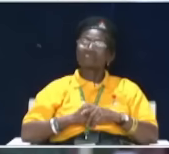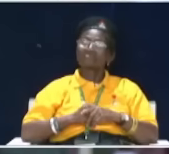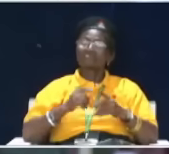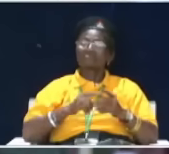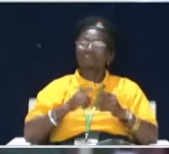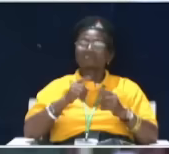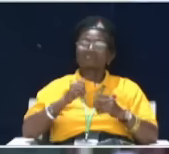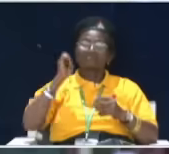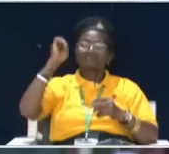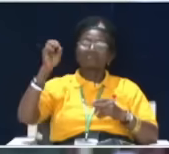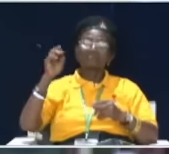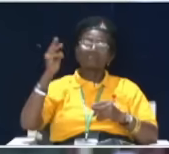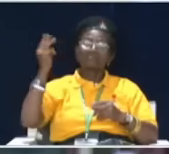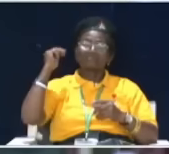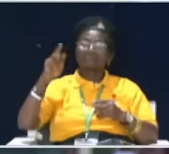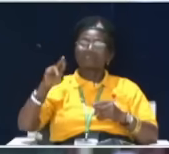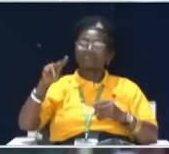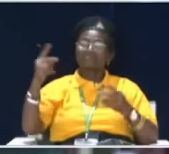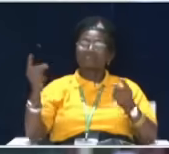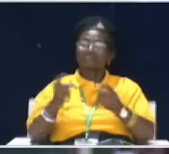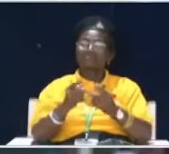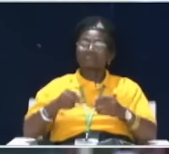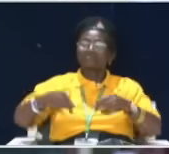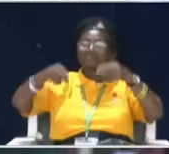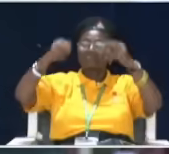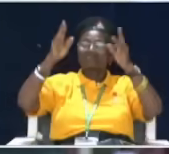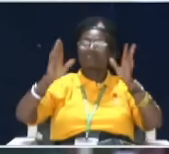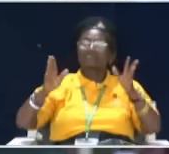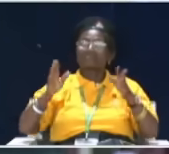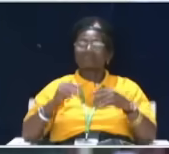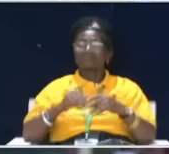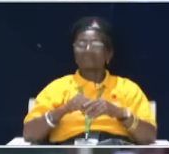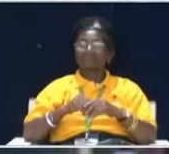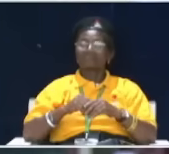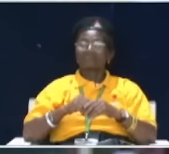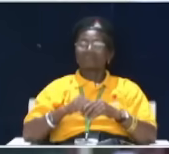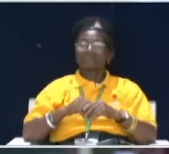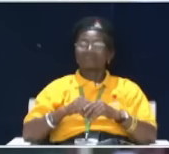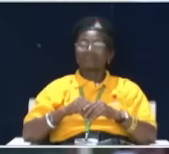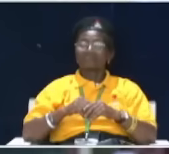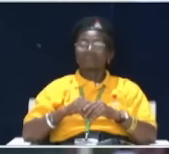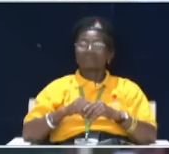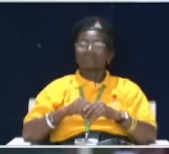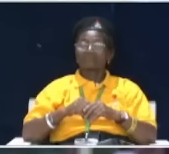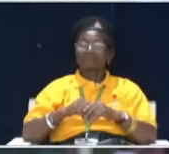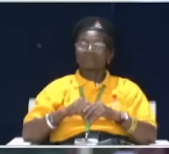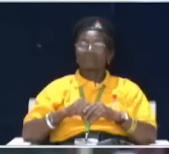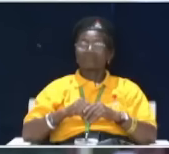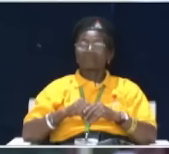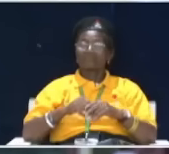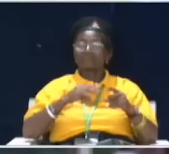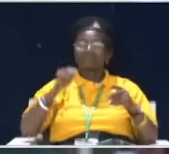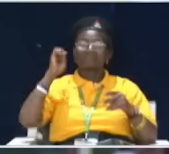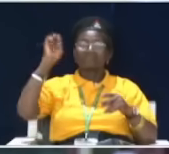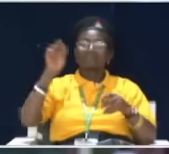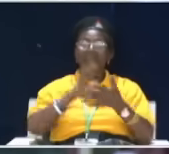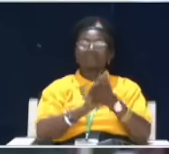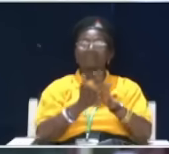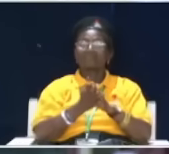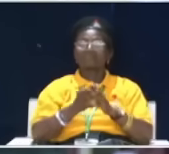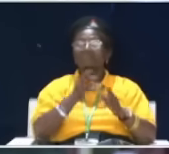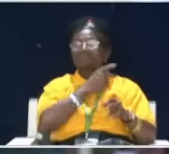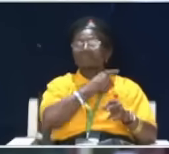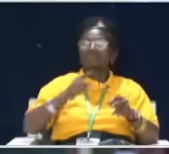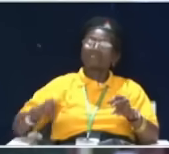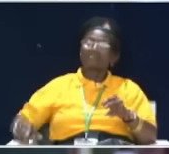it was repositioned higher. Awa gbe ga lati be ashi nipo pada lo si ipo to ga. And he became the king of Judah. O wa